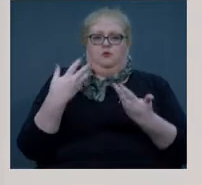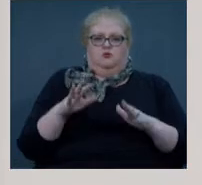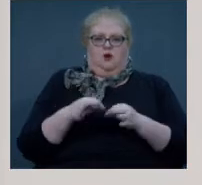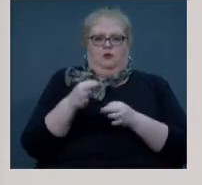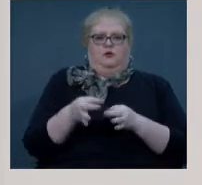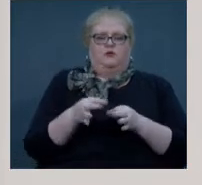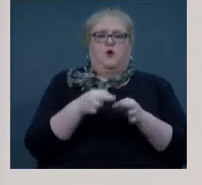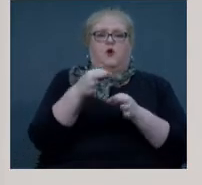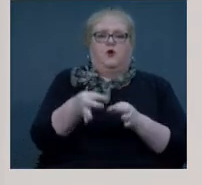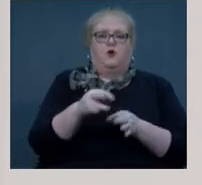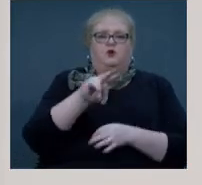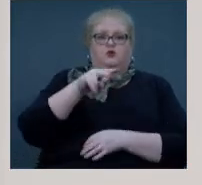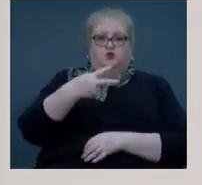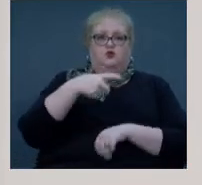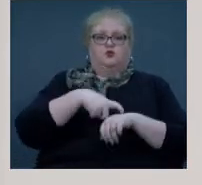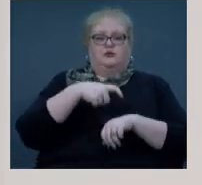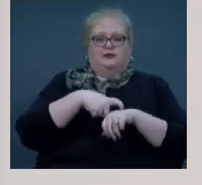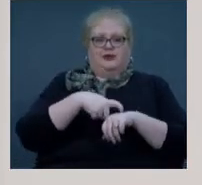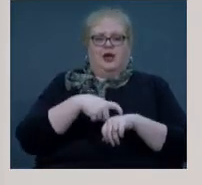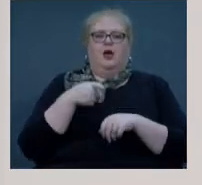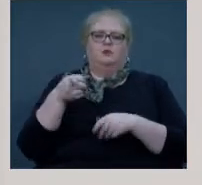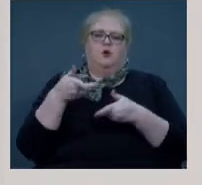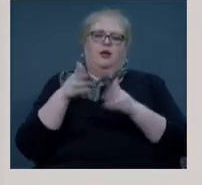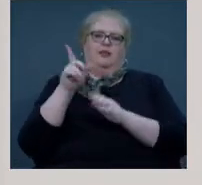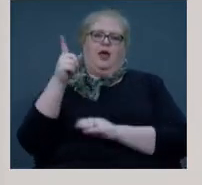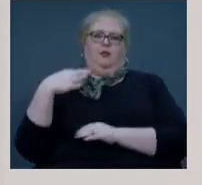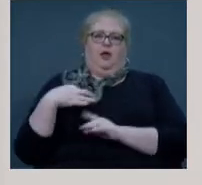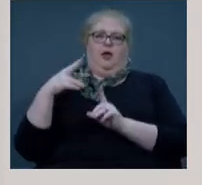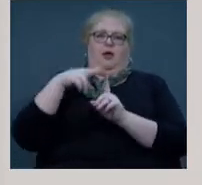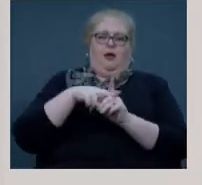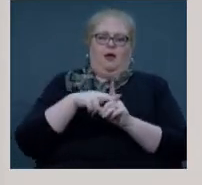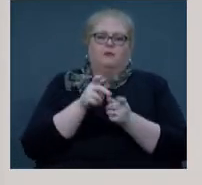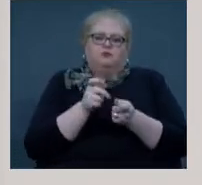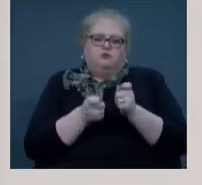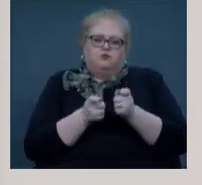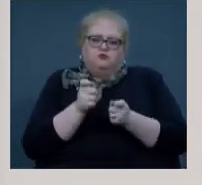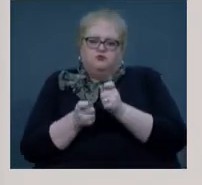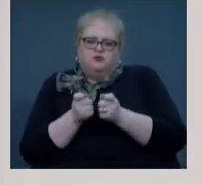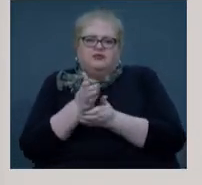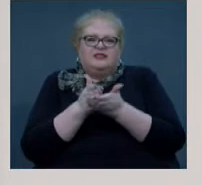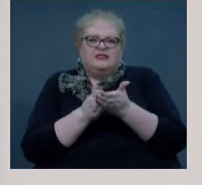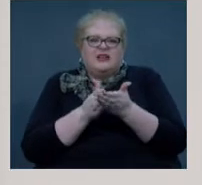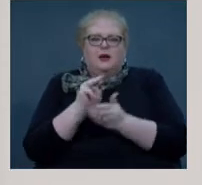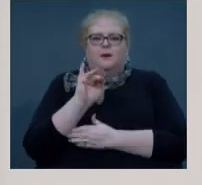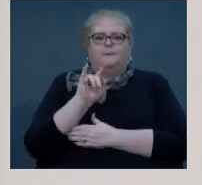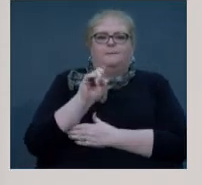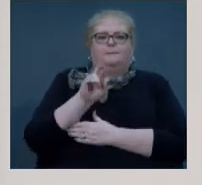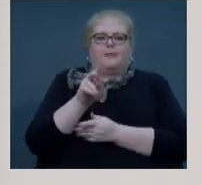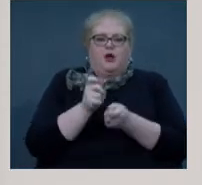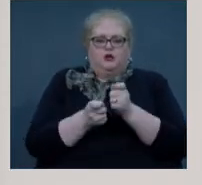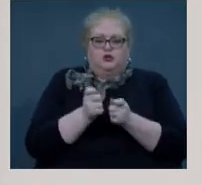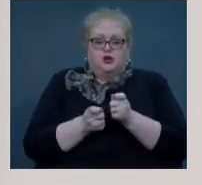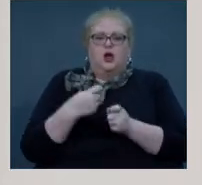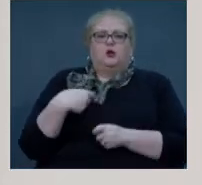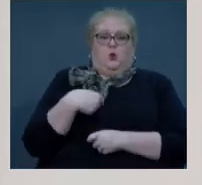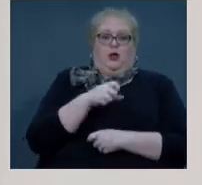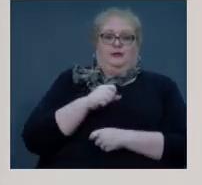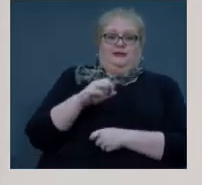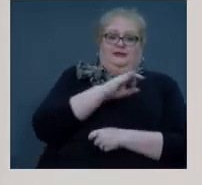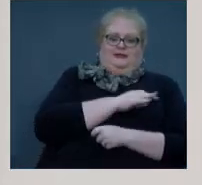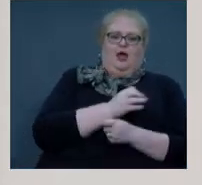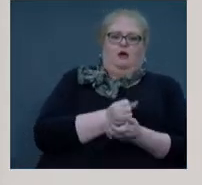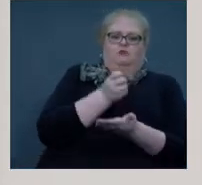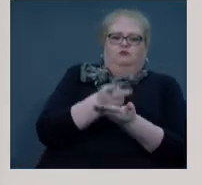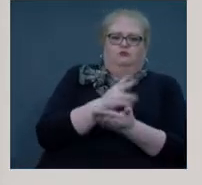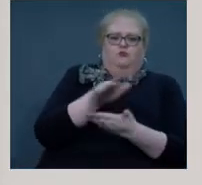twice to allow the applicant to make a couple of additional minor changes, and staff does support all the revisions which have been made to the